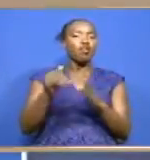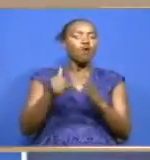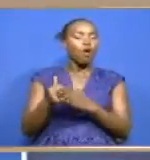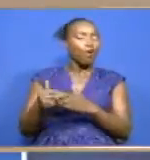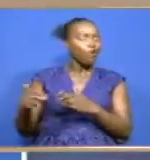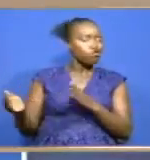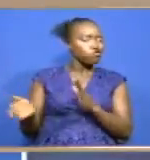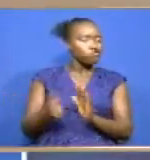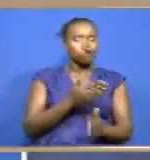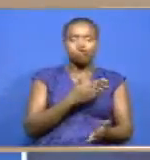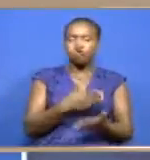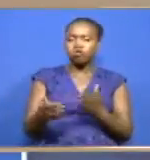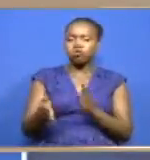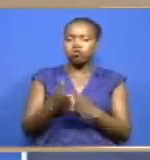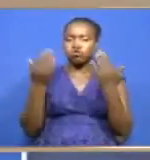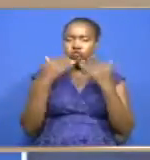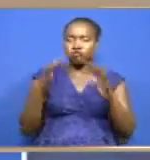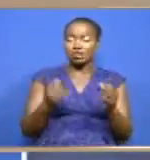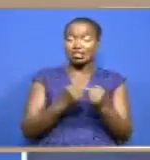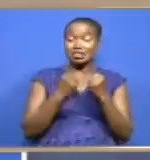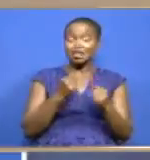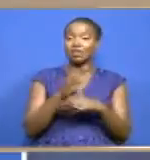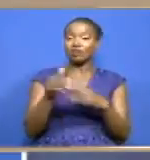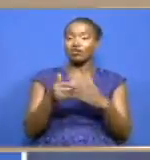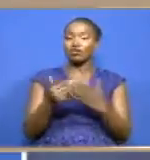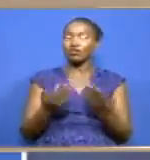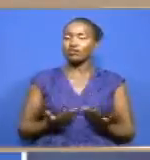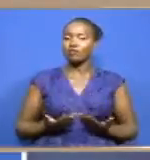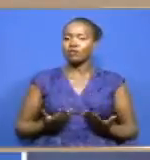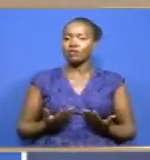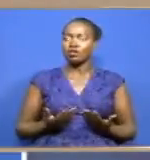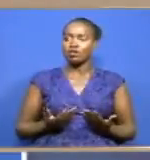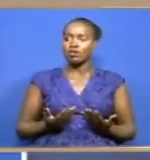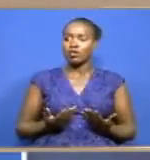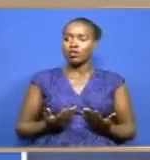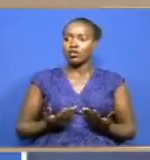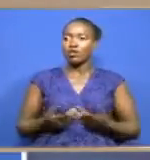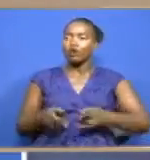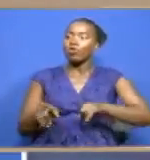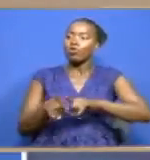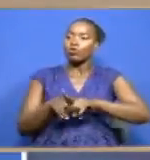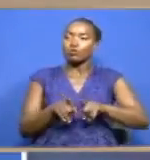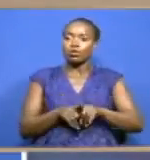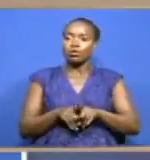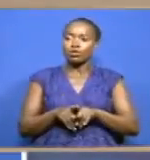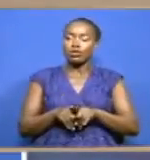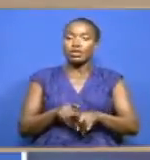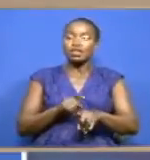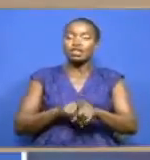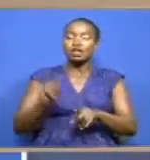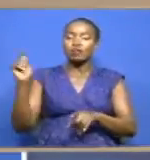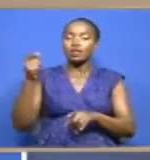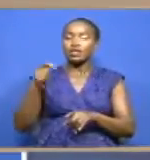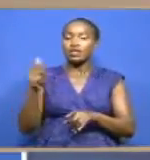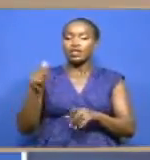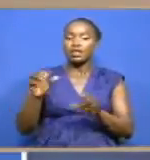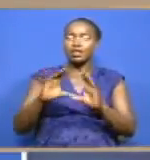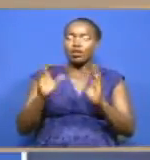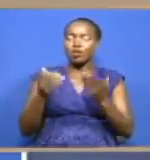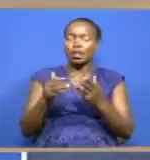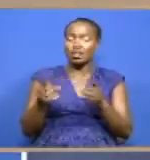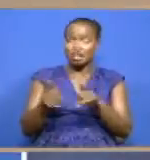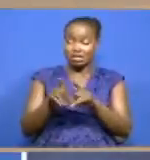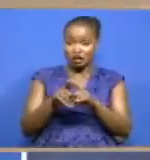all the energy. This meeting also comes at a time Kenya, like the rest of the world, is battling